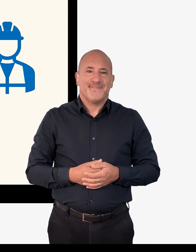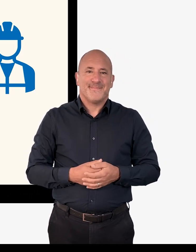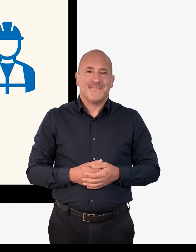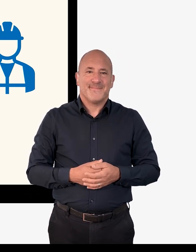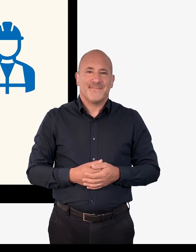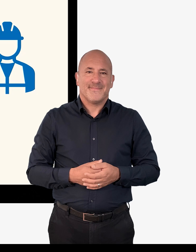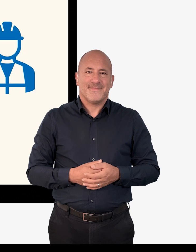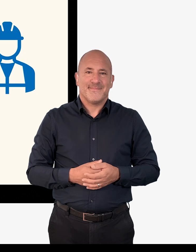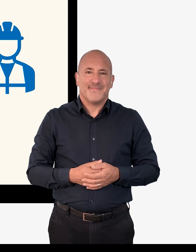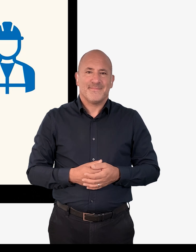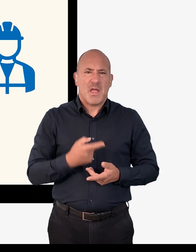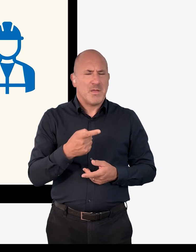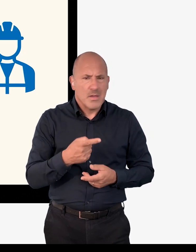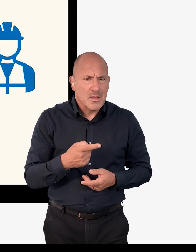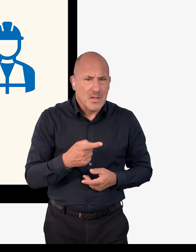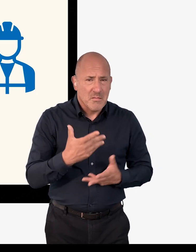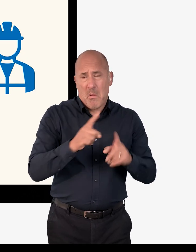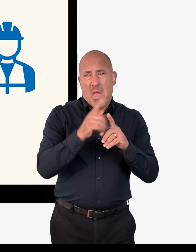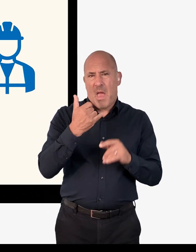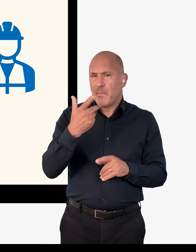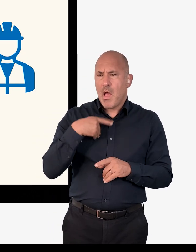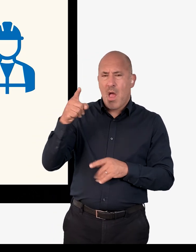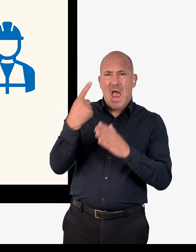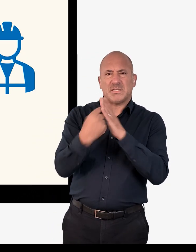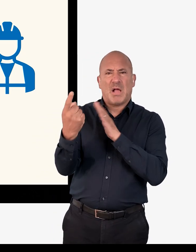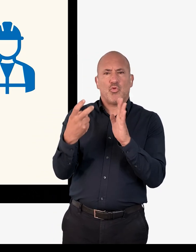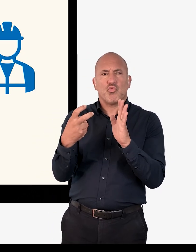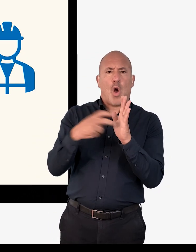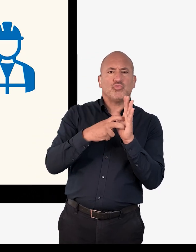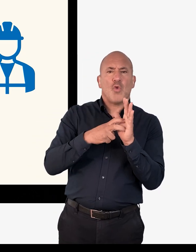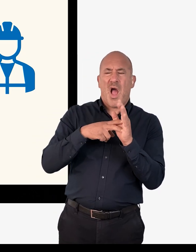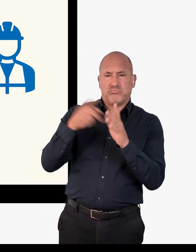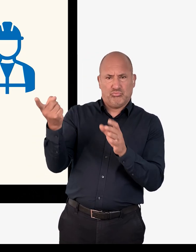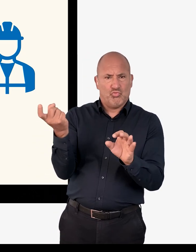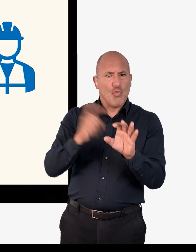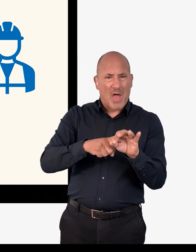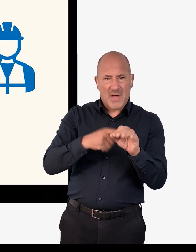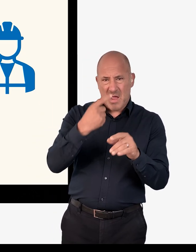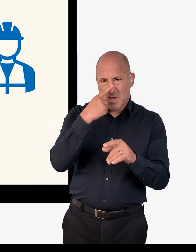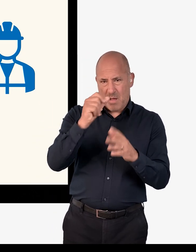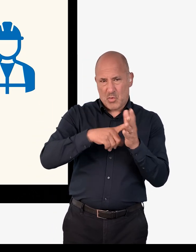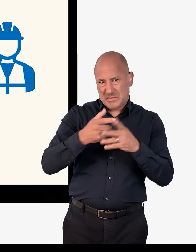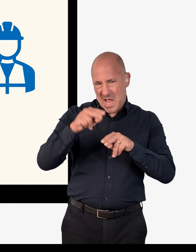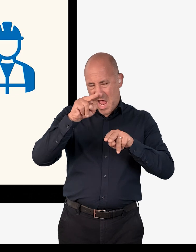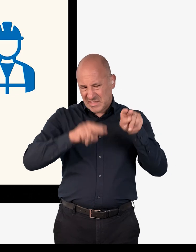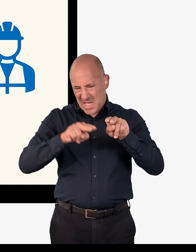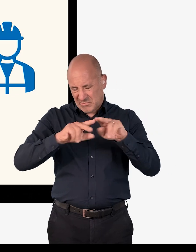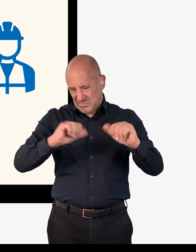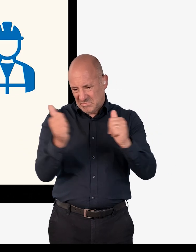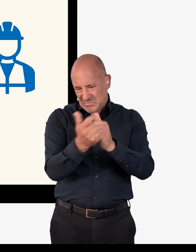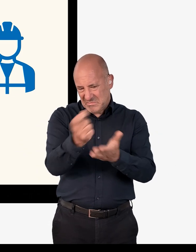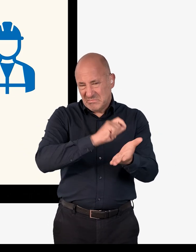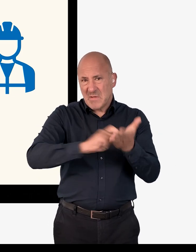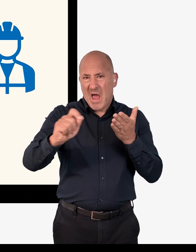required. If it's not, for example, if you are working with an independent contractor who is qualified